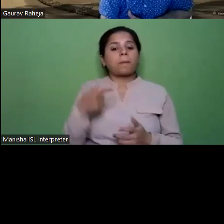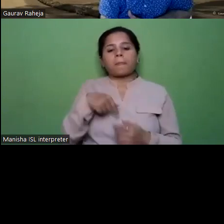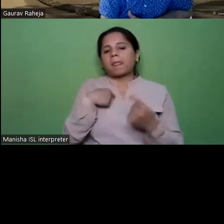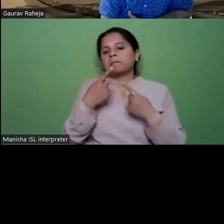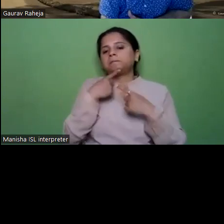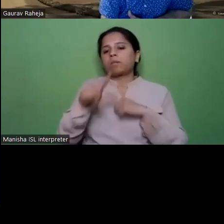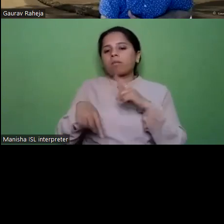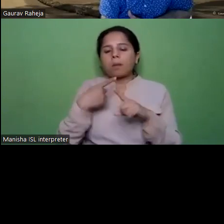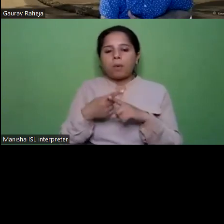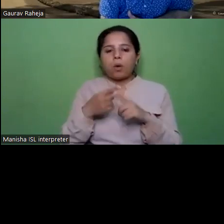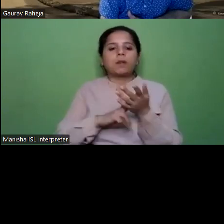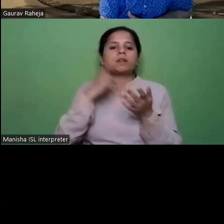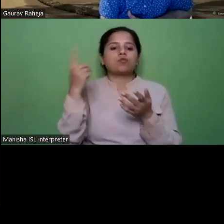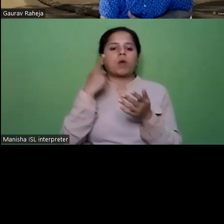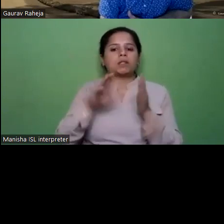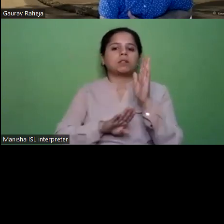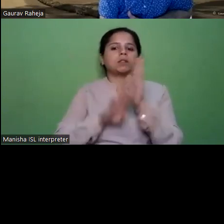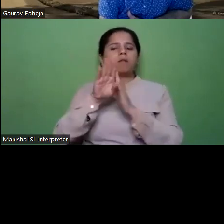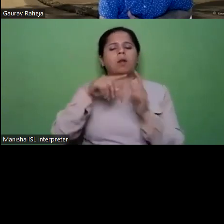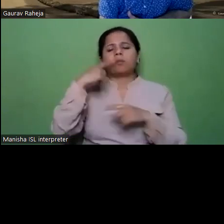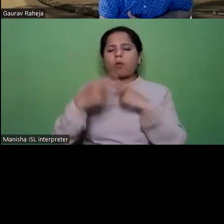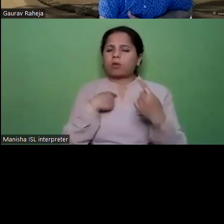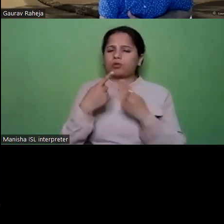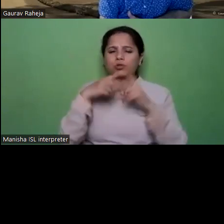about national development every day,